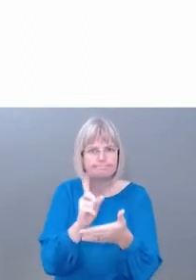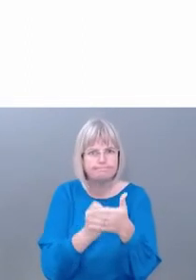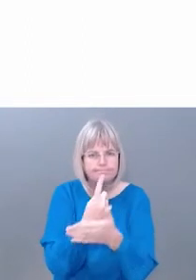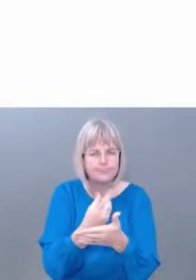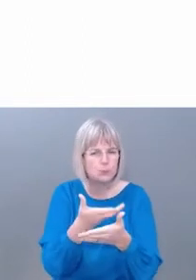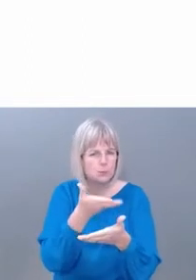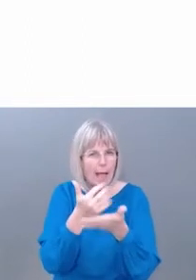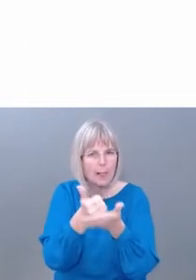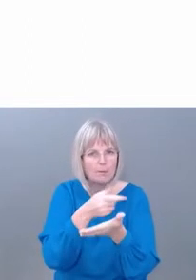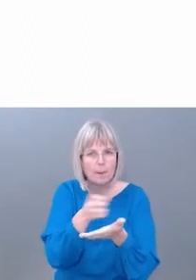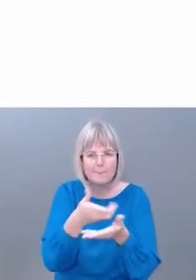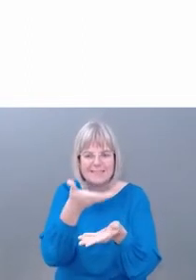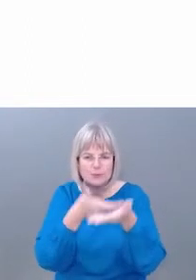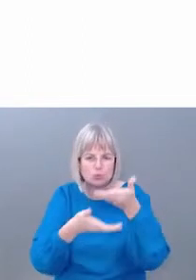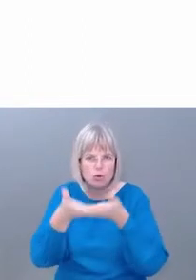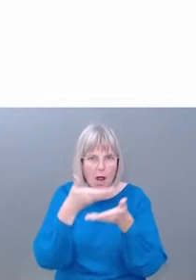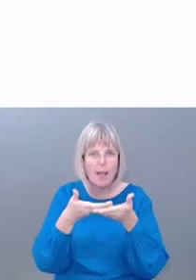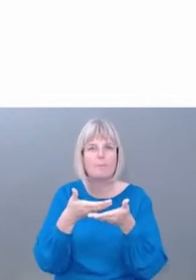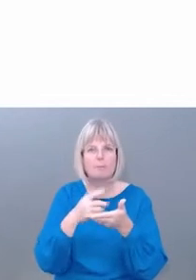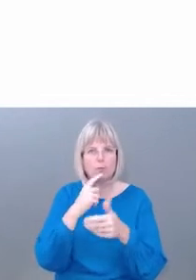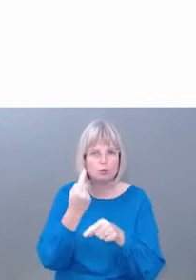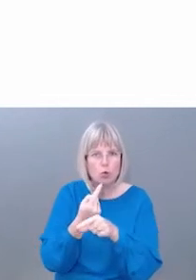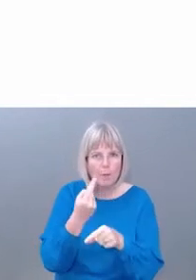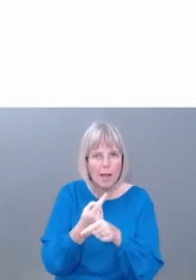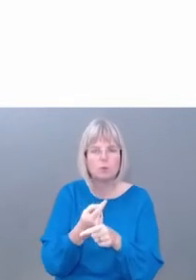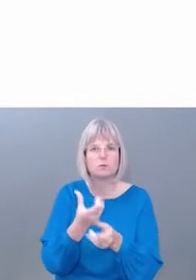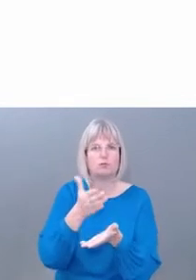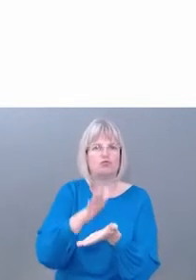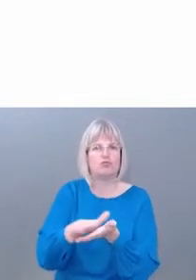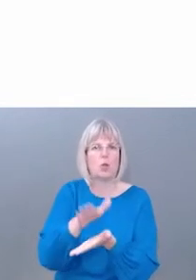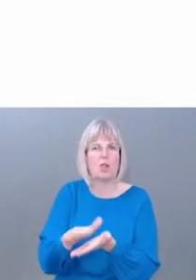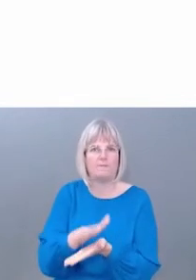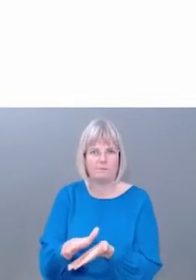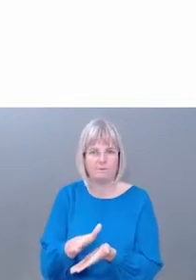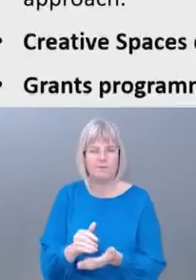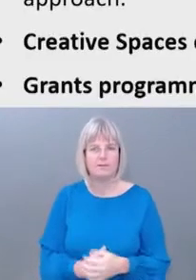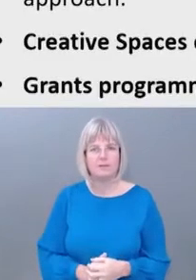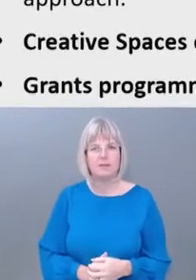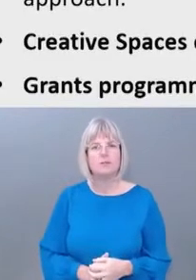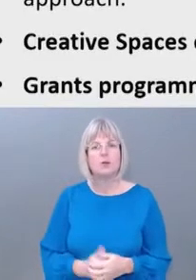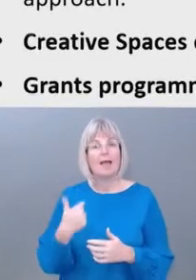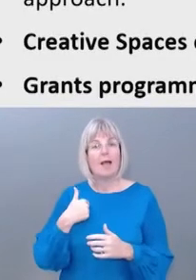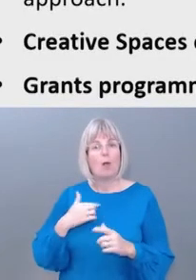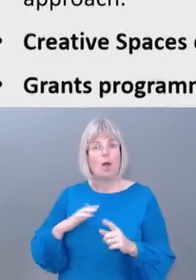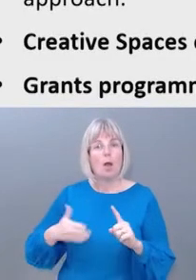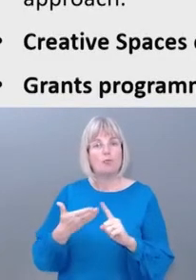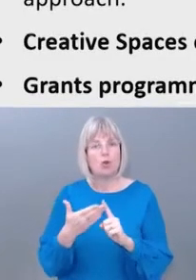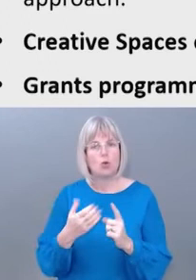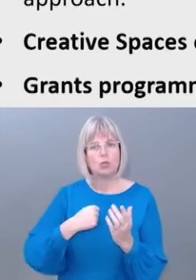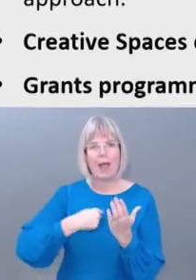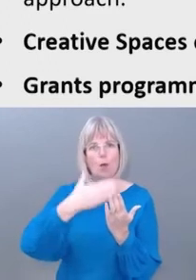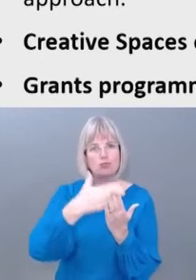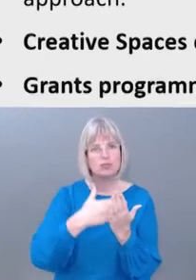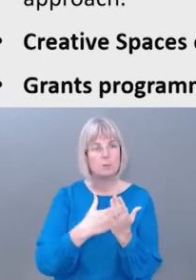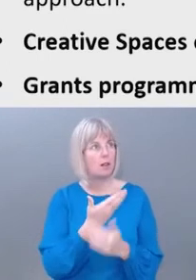strategic and ultimately, we hope, commissioning settings. And we're influencing outwards. So we're taking our approach and our principles, and we're using this to inform